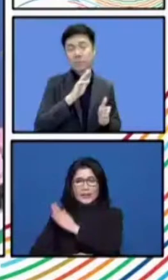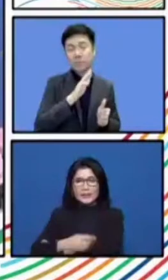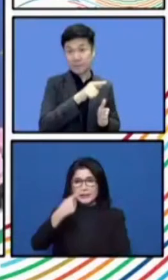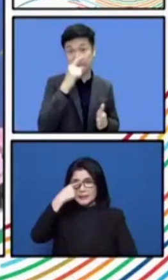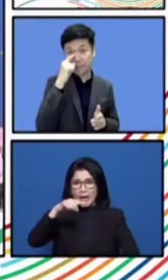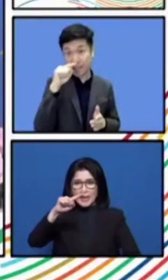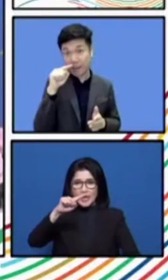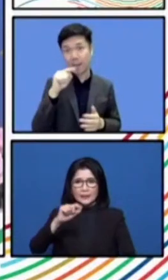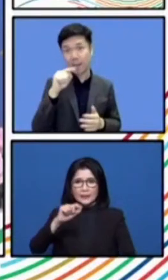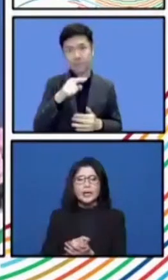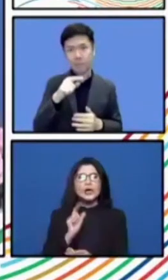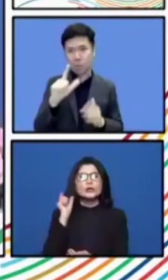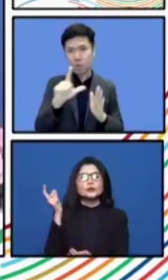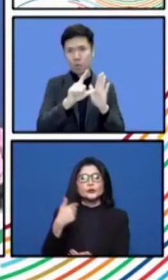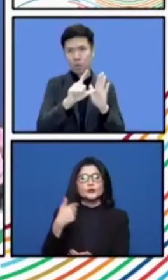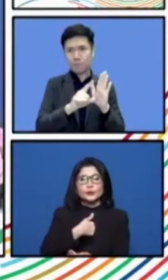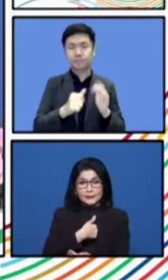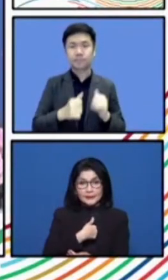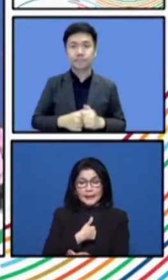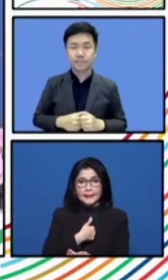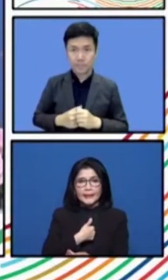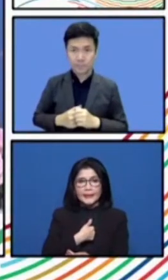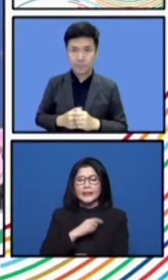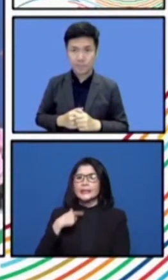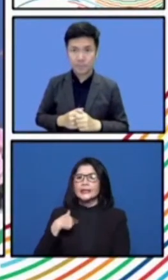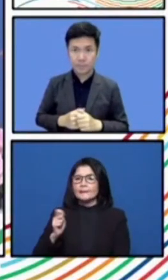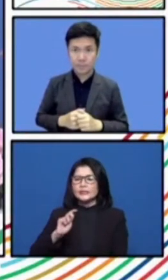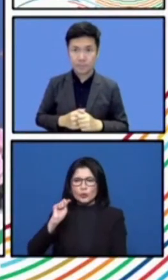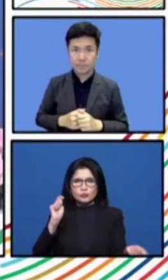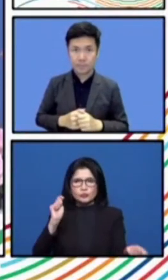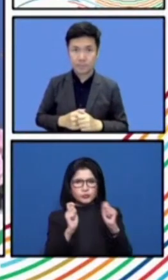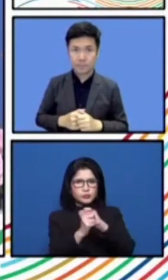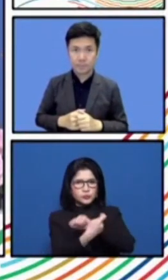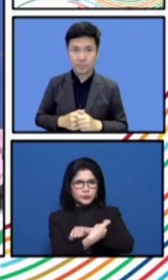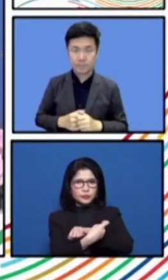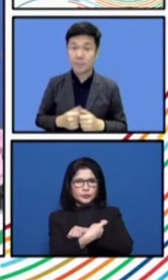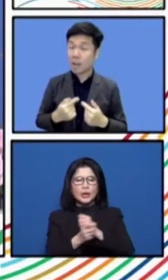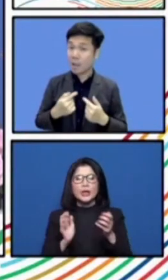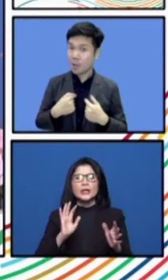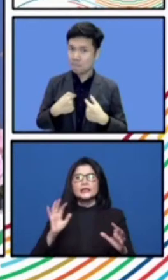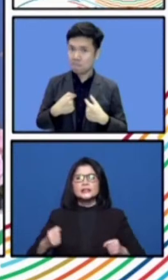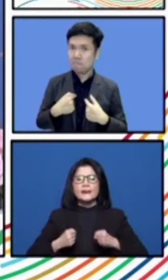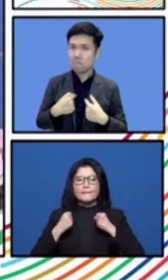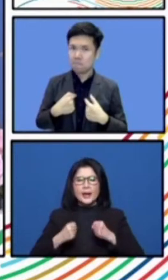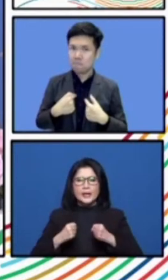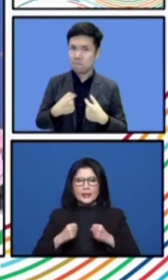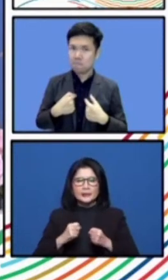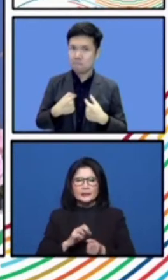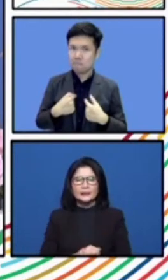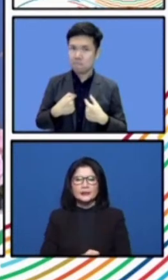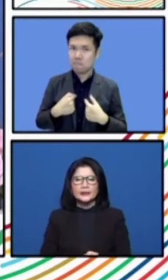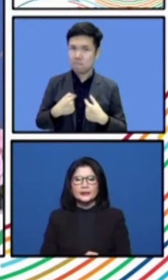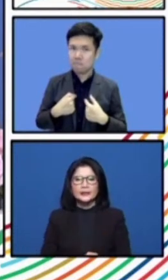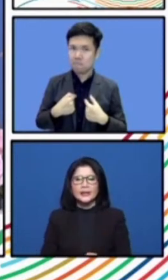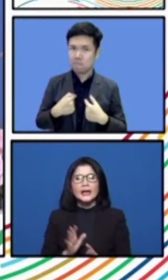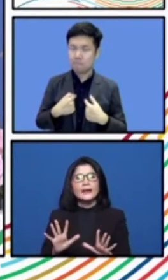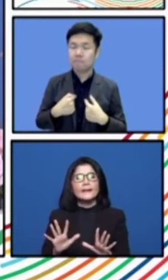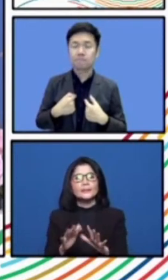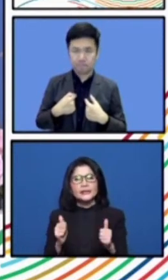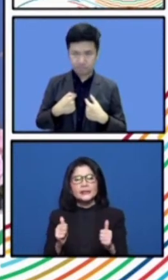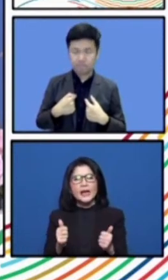transform the spirit and the provision